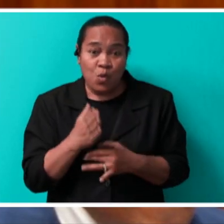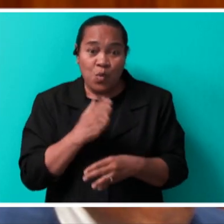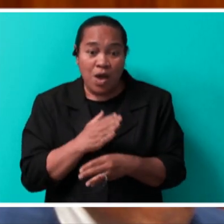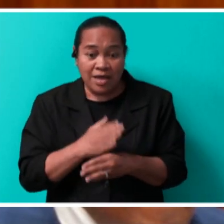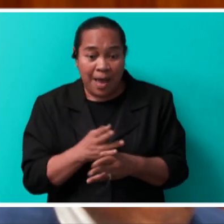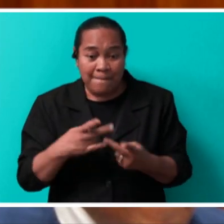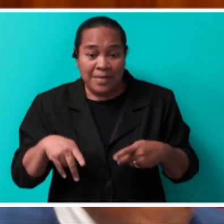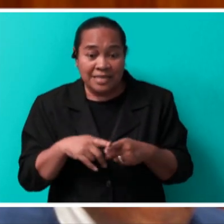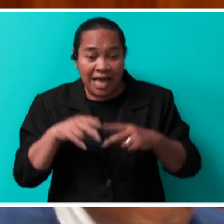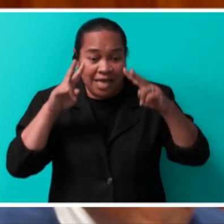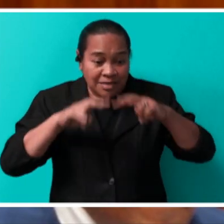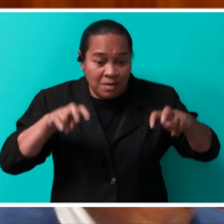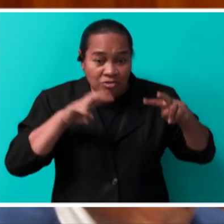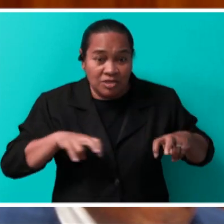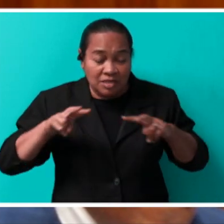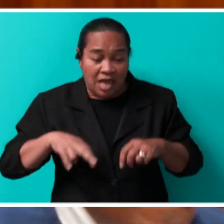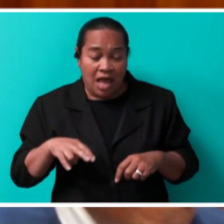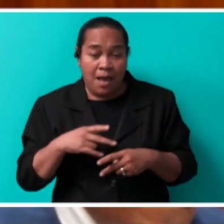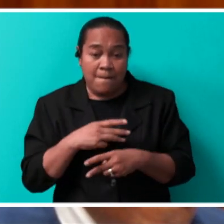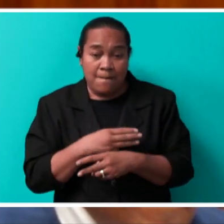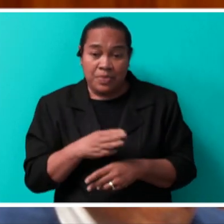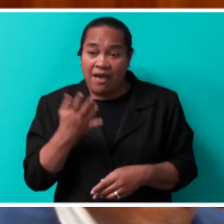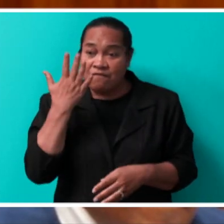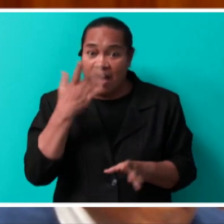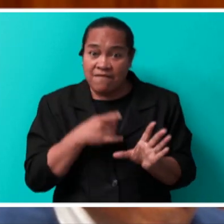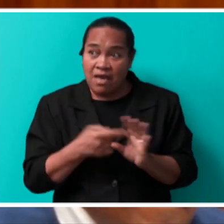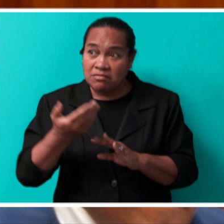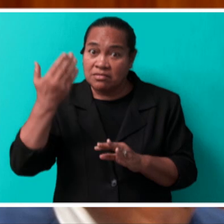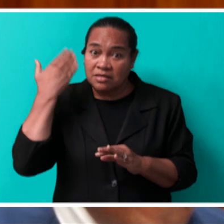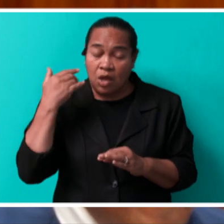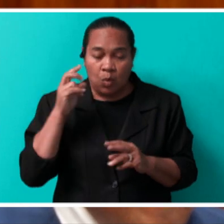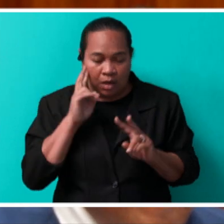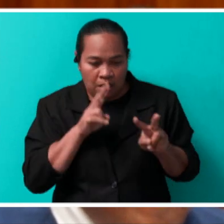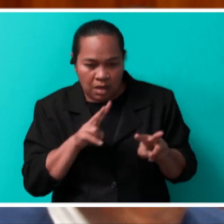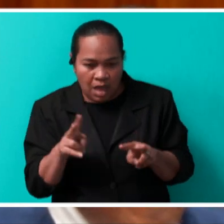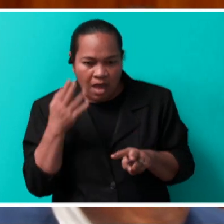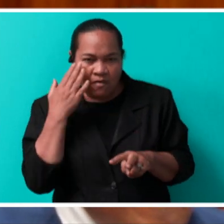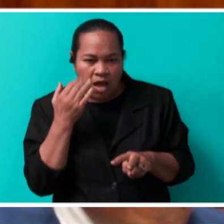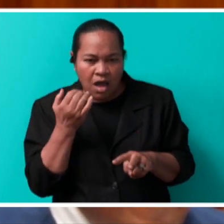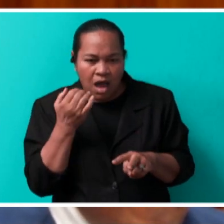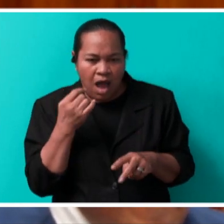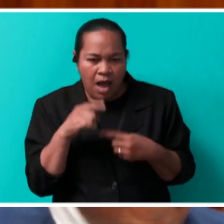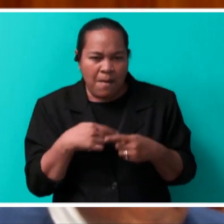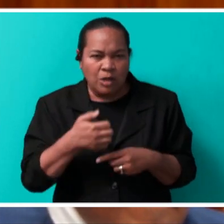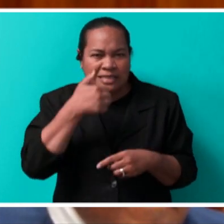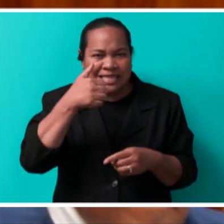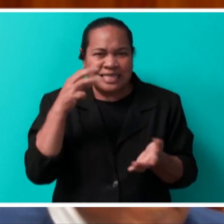inspections alone conducted by the ministry in the last 5 years, we have recovered something like $6 million